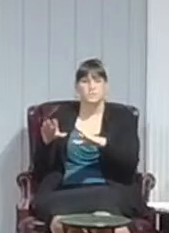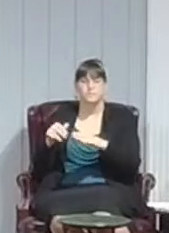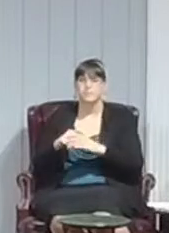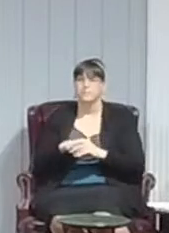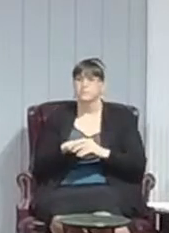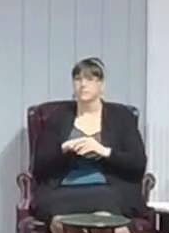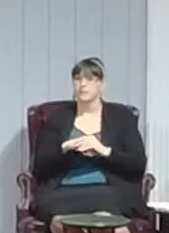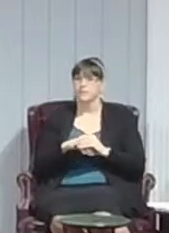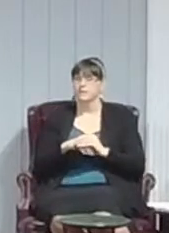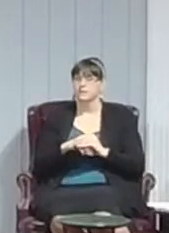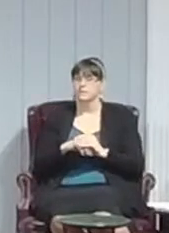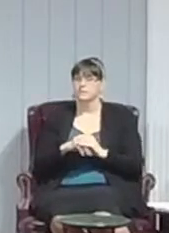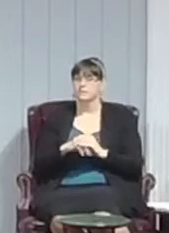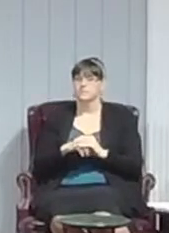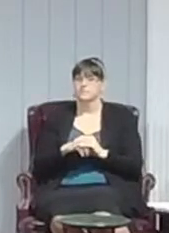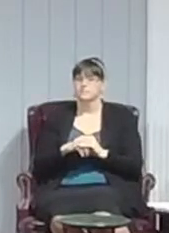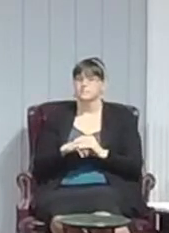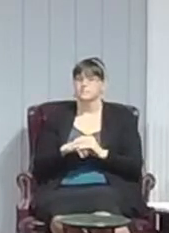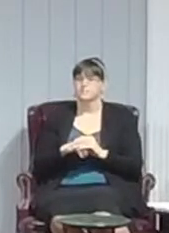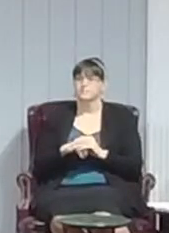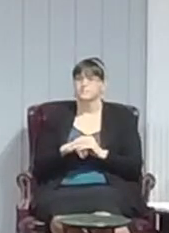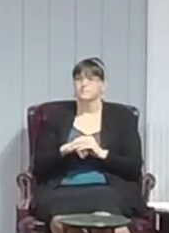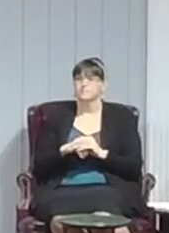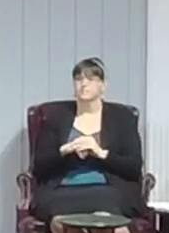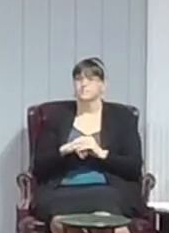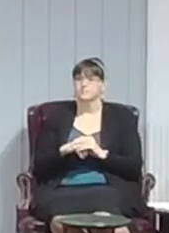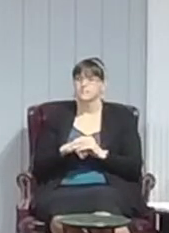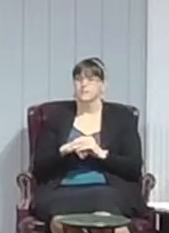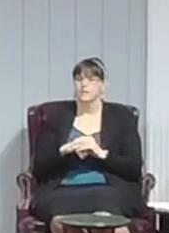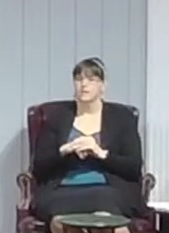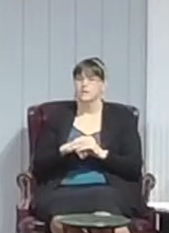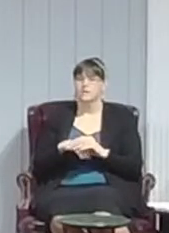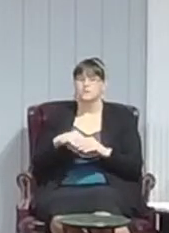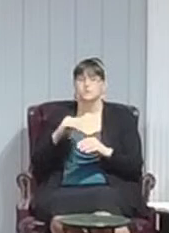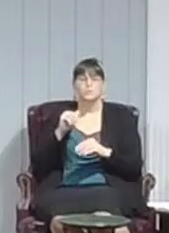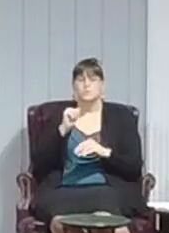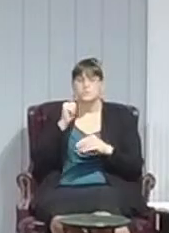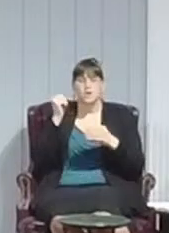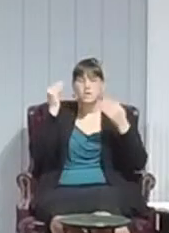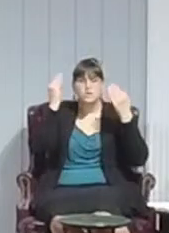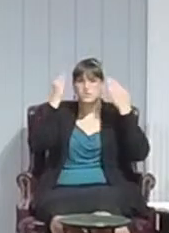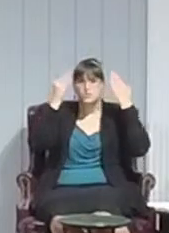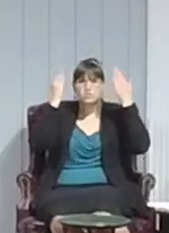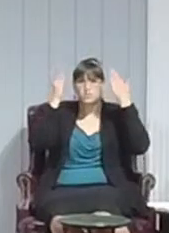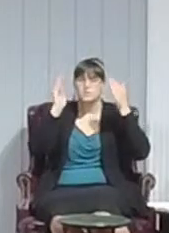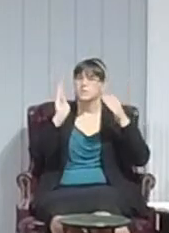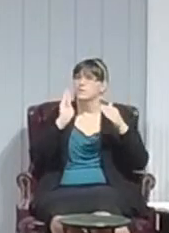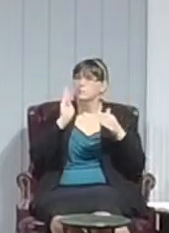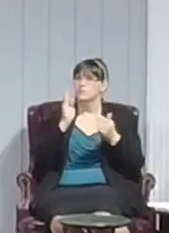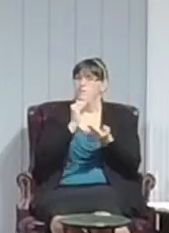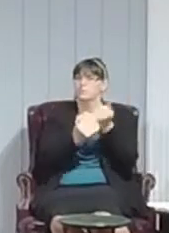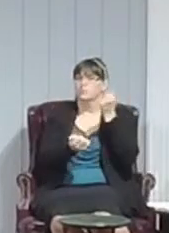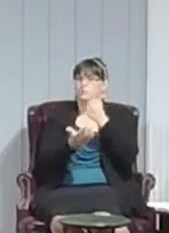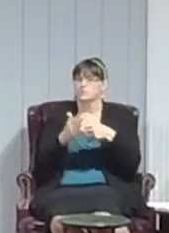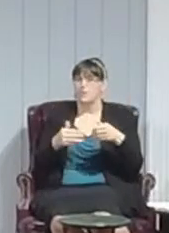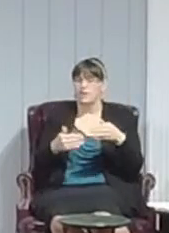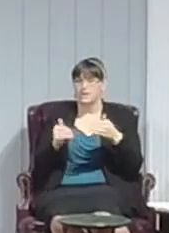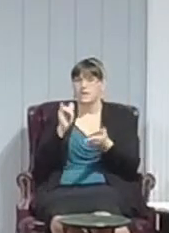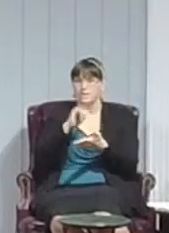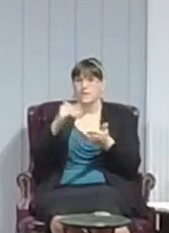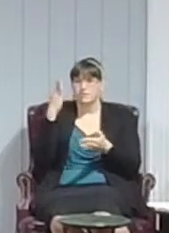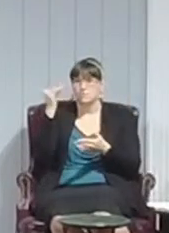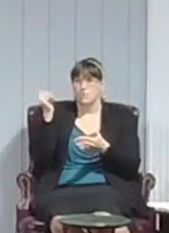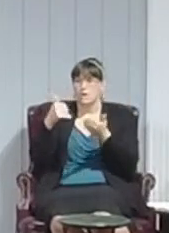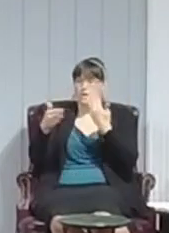Once again, the concern is not that he's not concerned that he's going to be crucified. He came for the